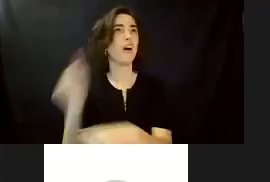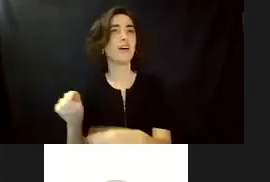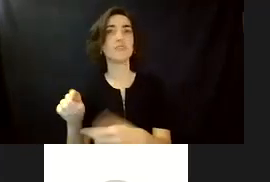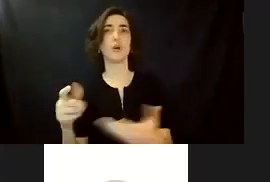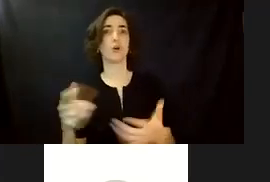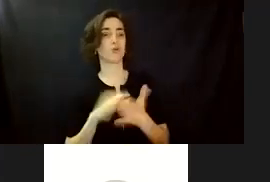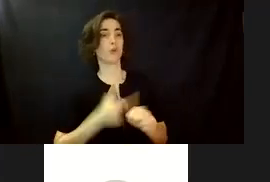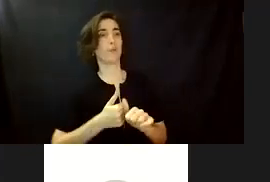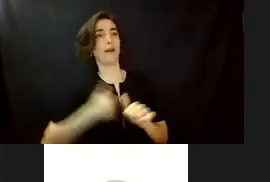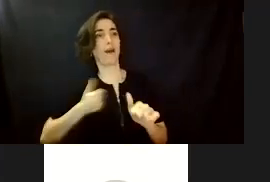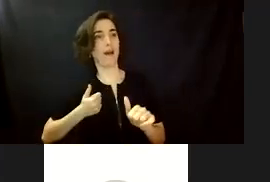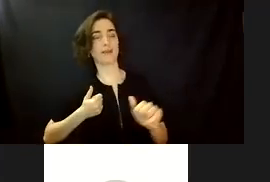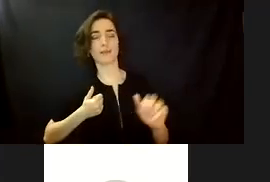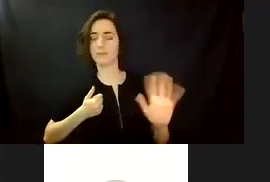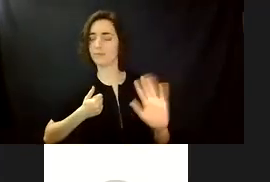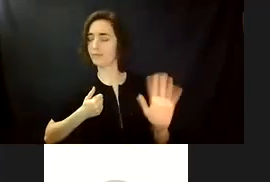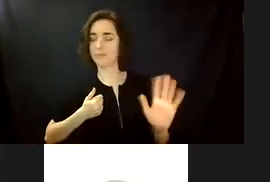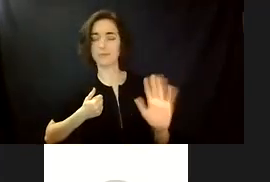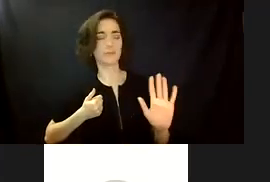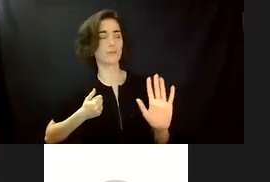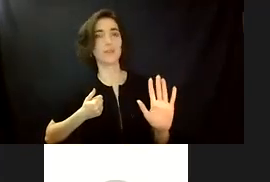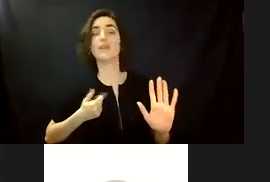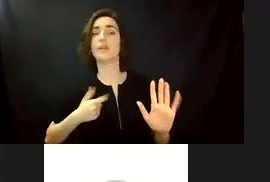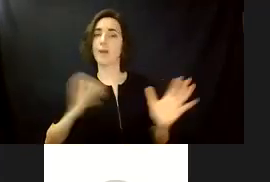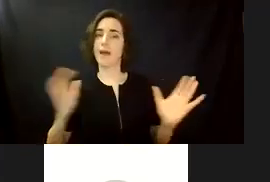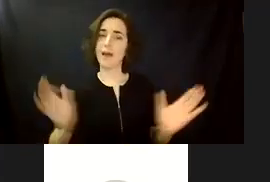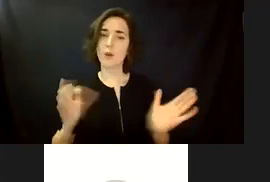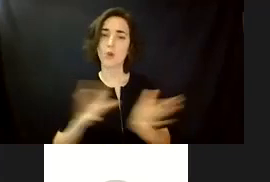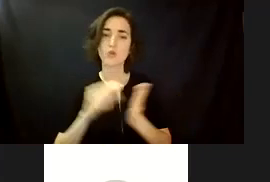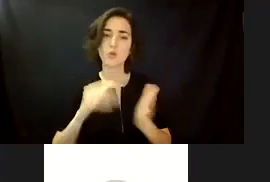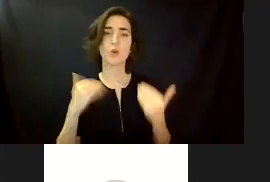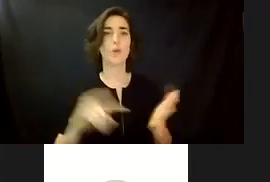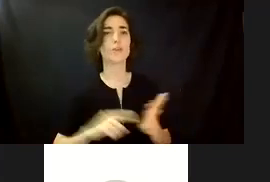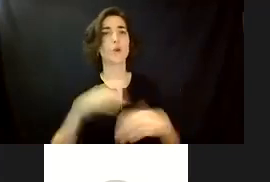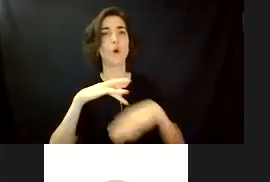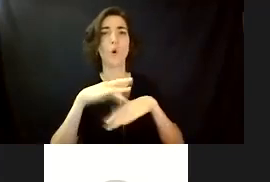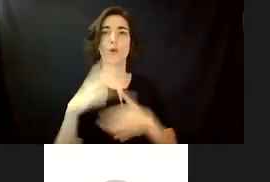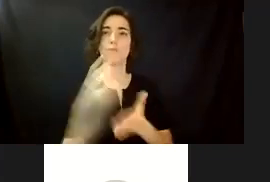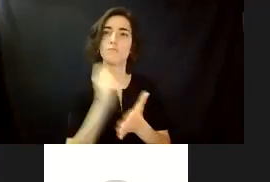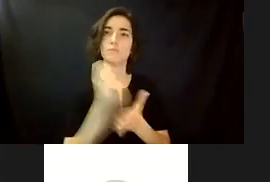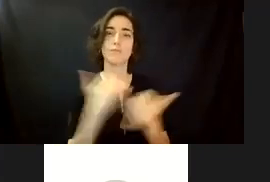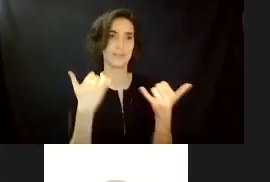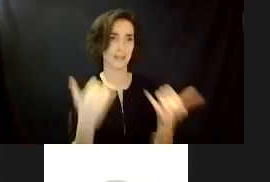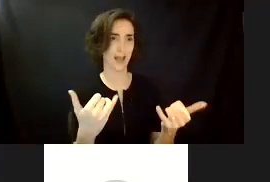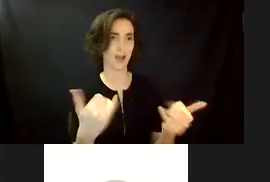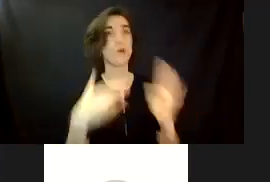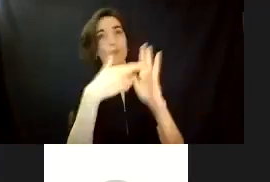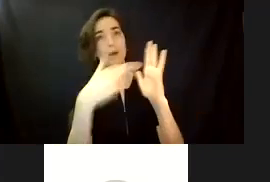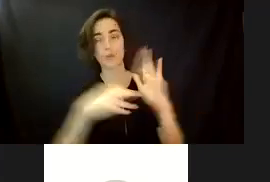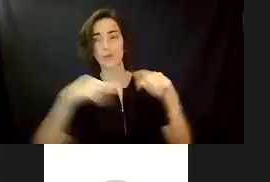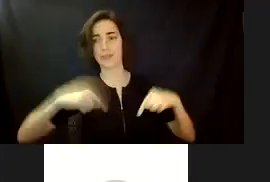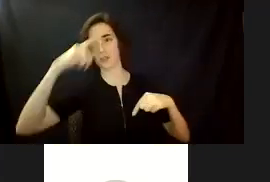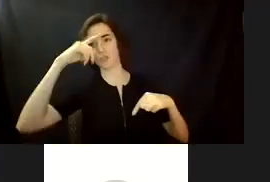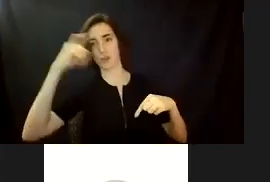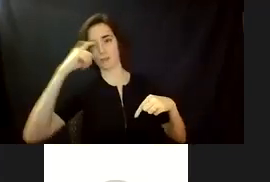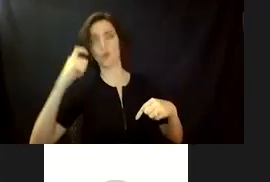So I really would encourage students to get started as soon as possible, to go ahead and get registered this summer so they can hit the